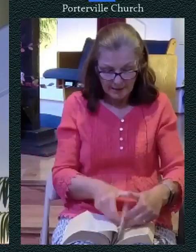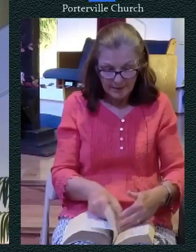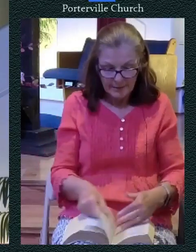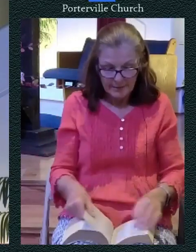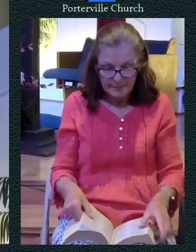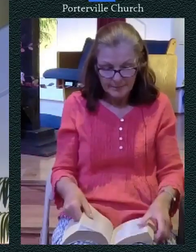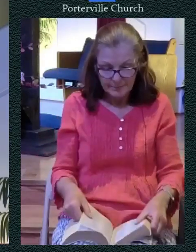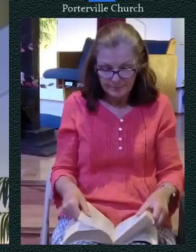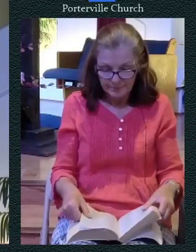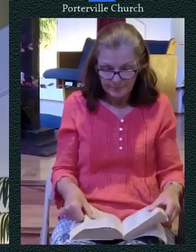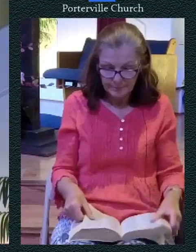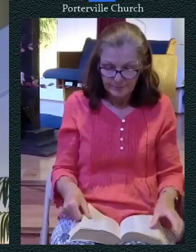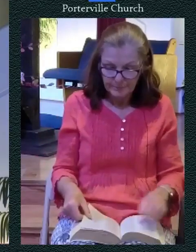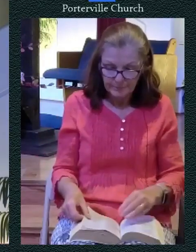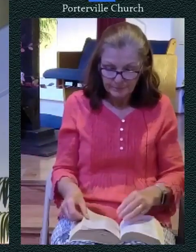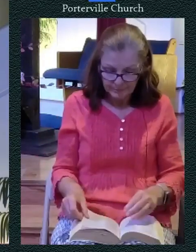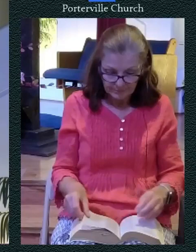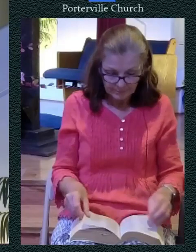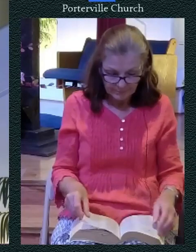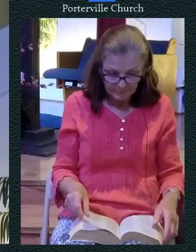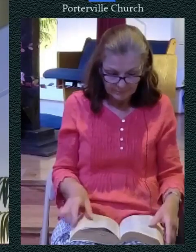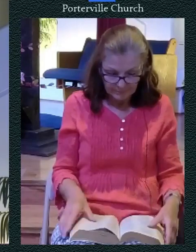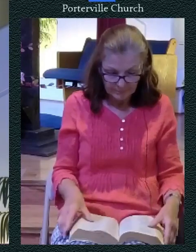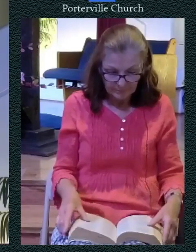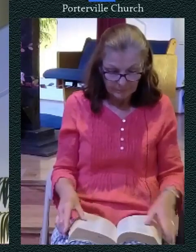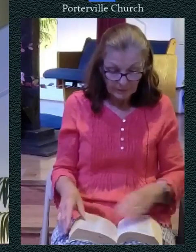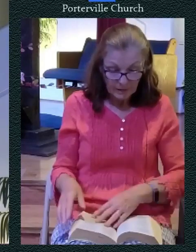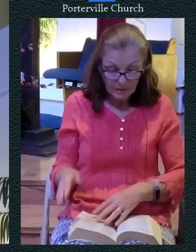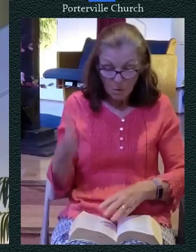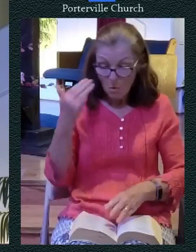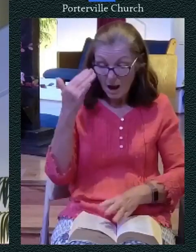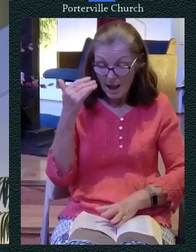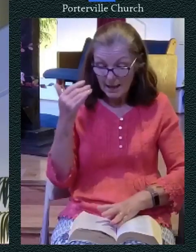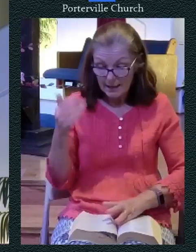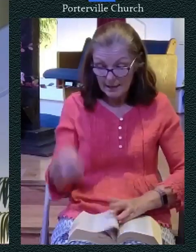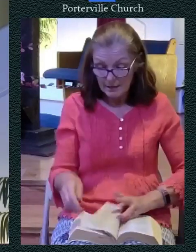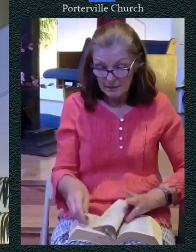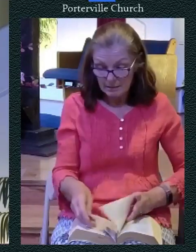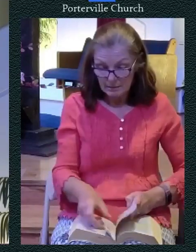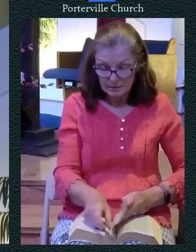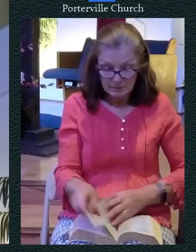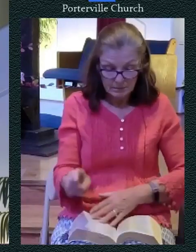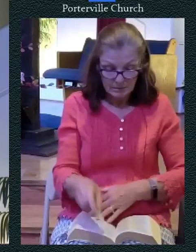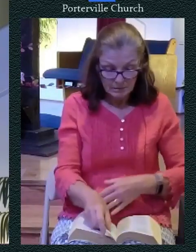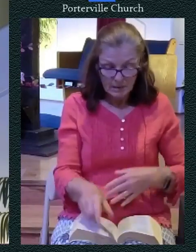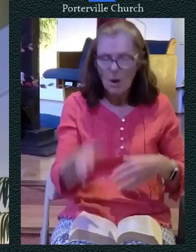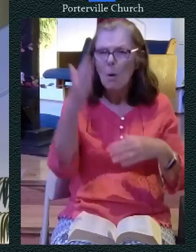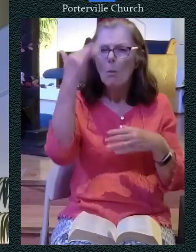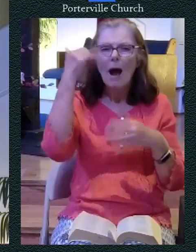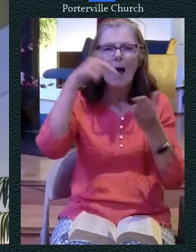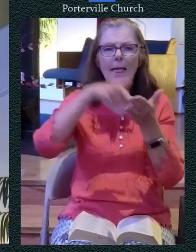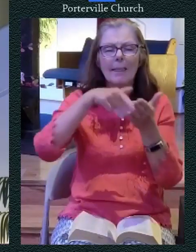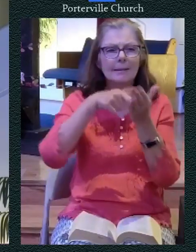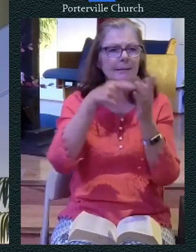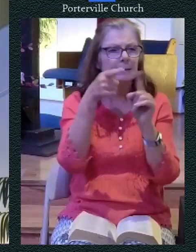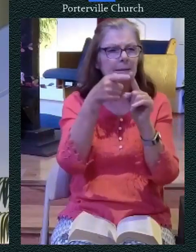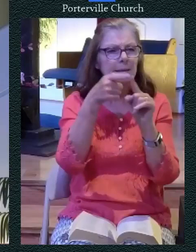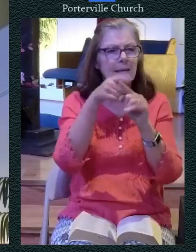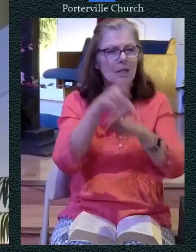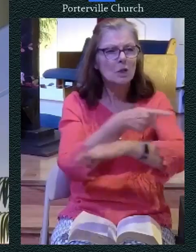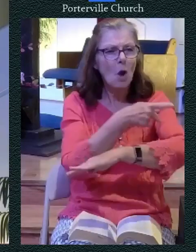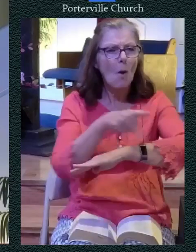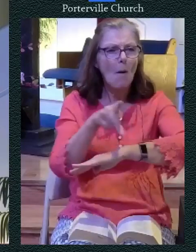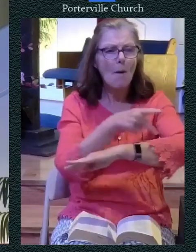And we want to try, our whole purpose in looking into this psalm and trying to listen to what it has for